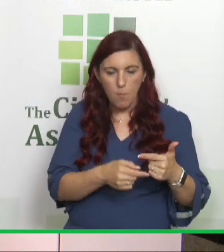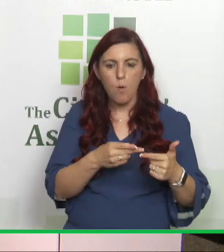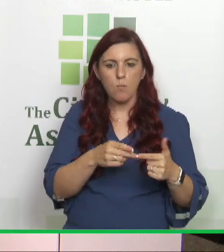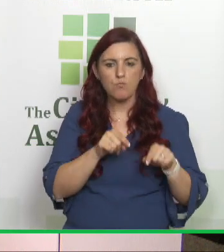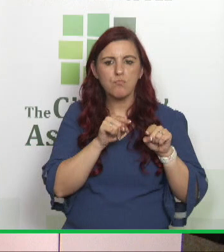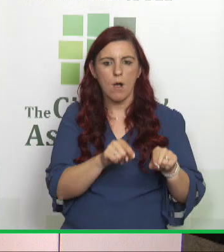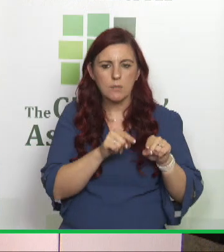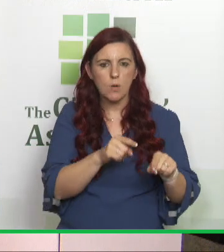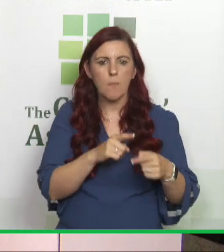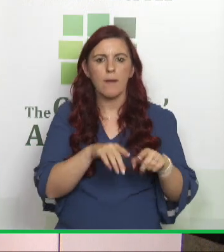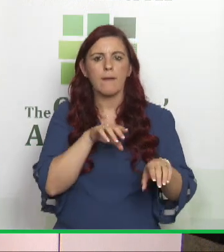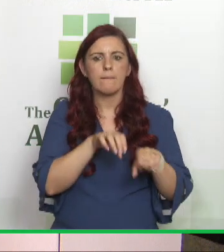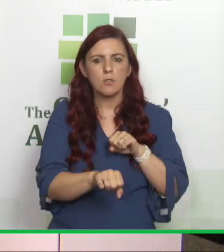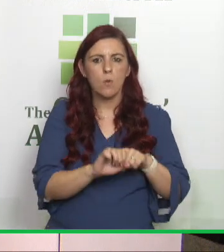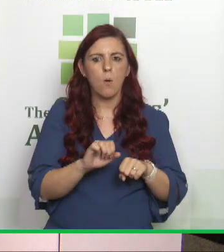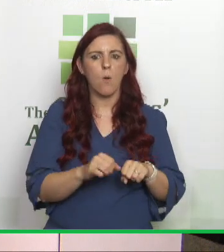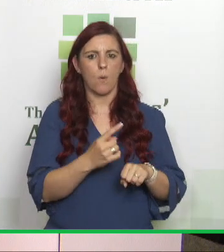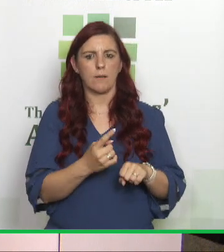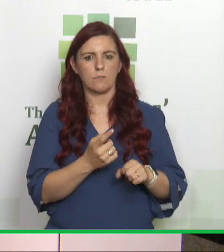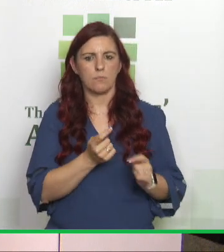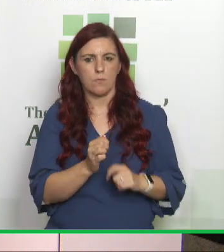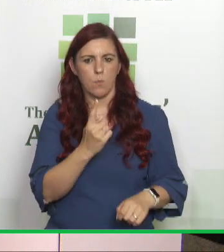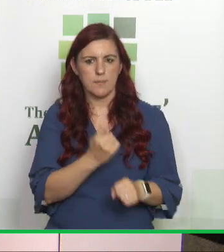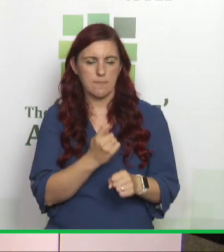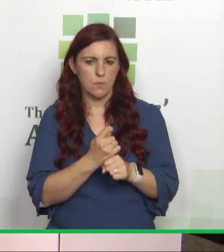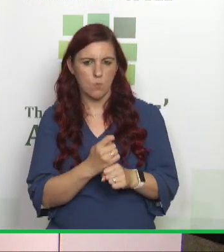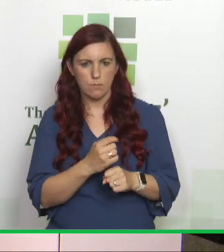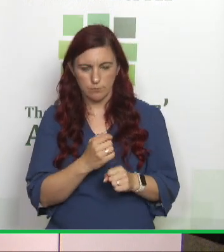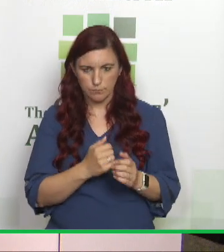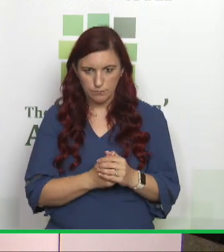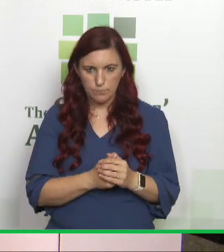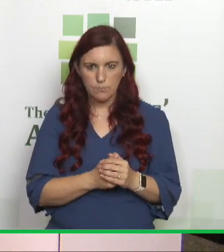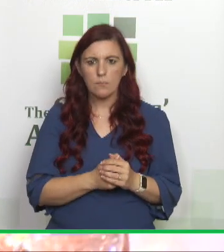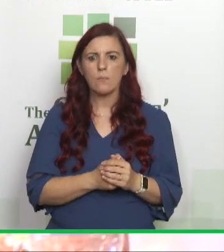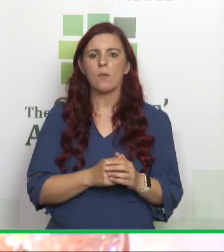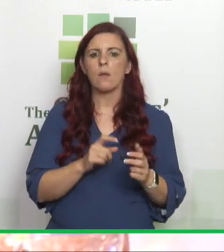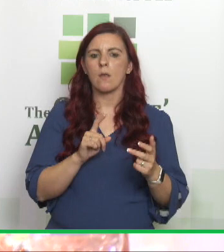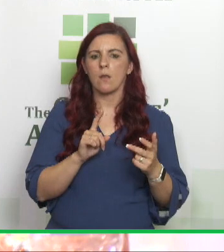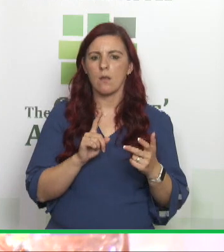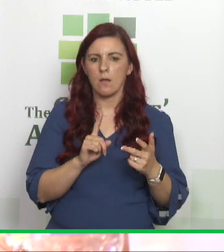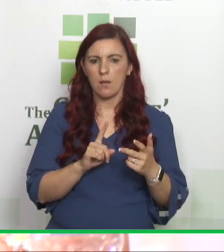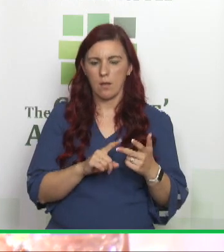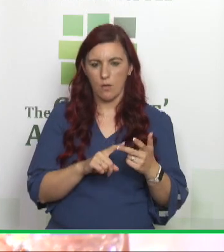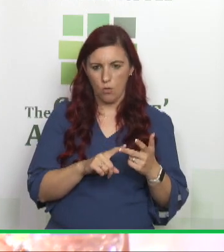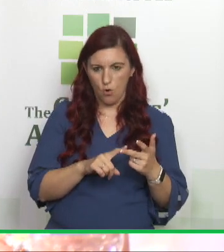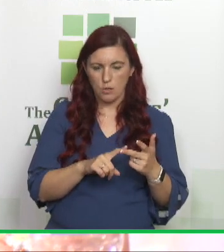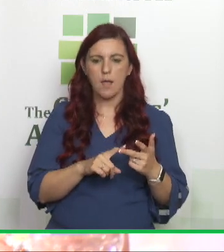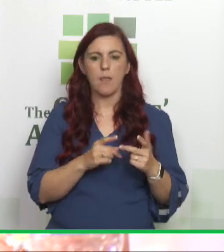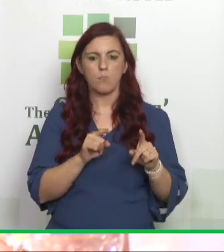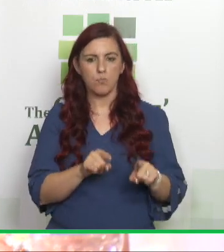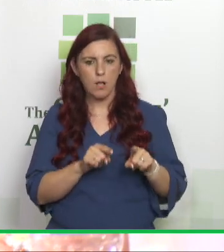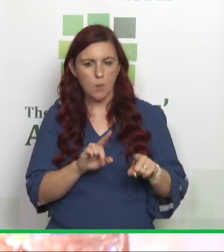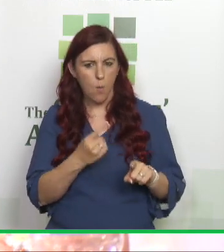one can only be fined. There is no potential of imprisonment. Again, for your next offence, a prosecution can